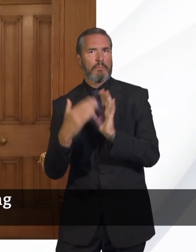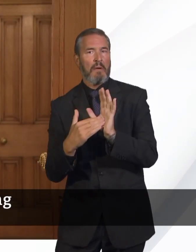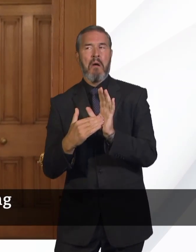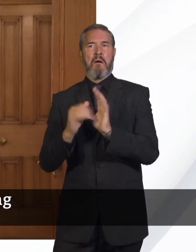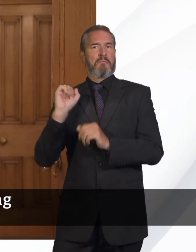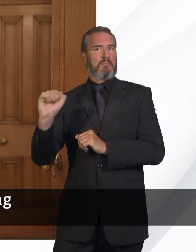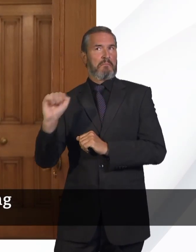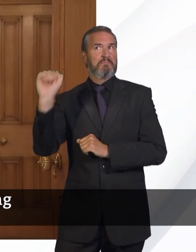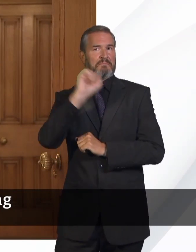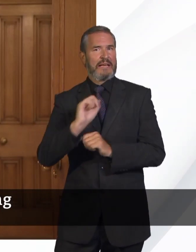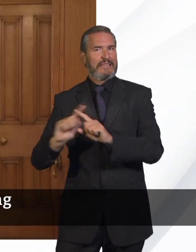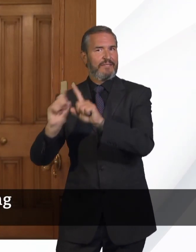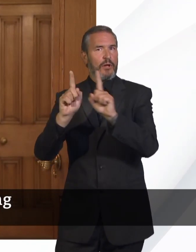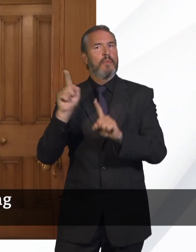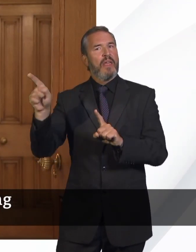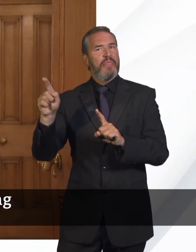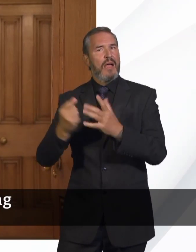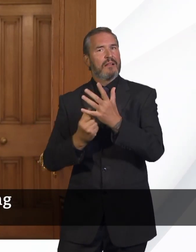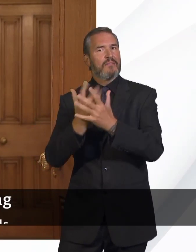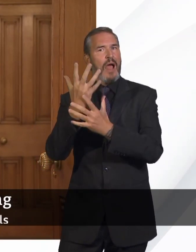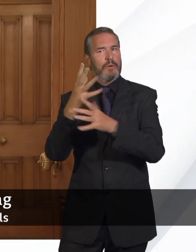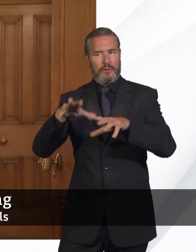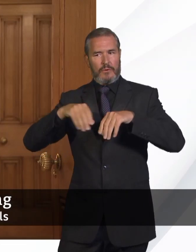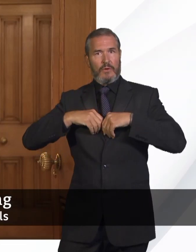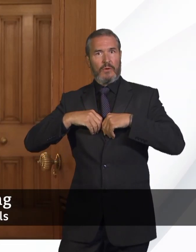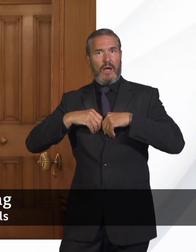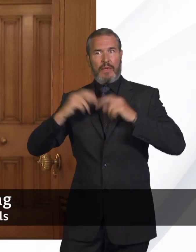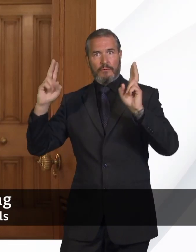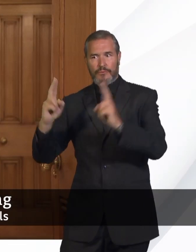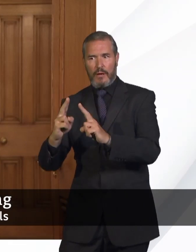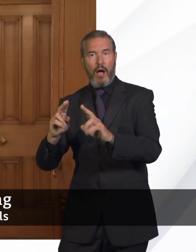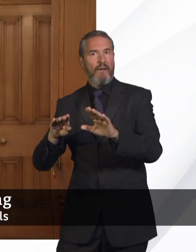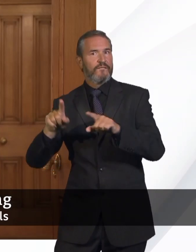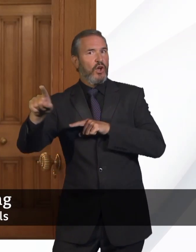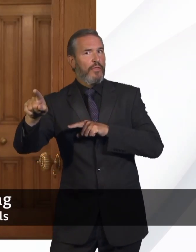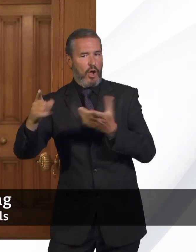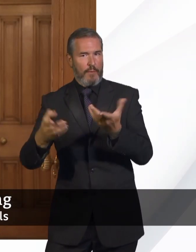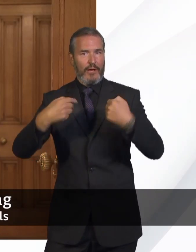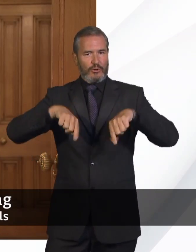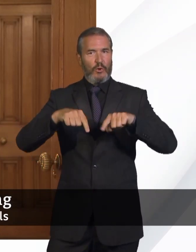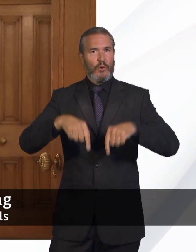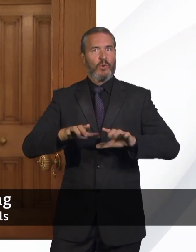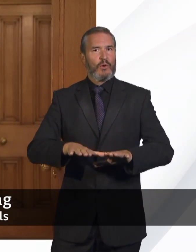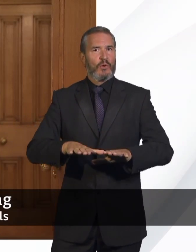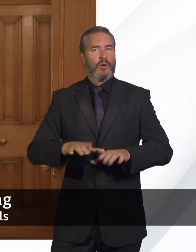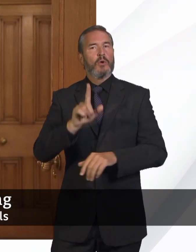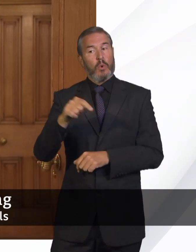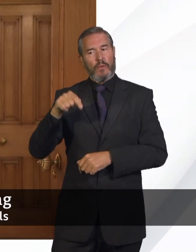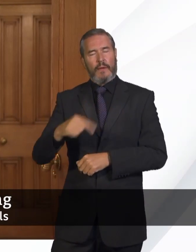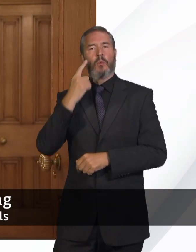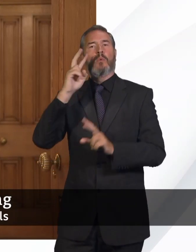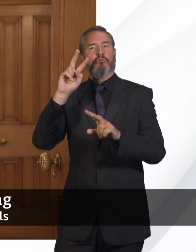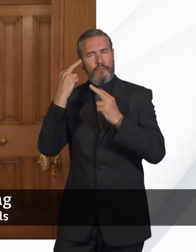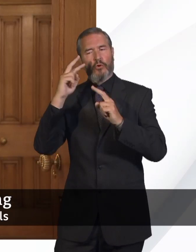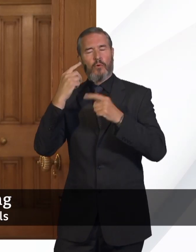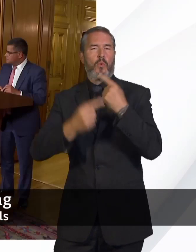are further along in terms of their roadmap, in terms of opening up businesses. But as I said, we keep these matters under